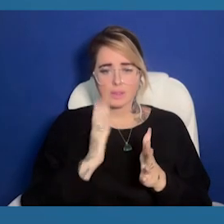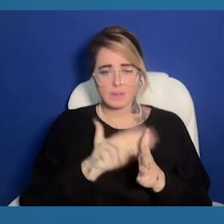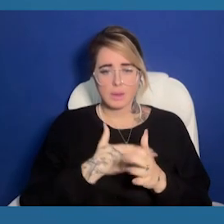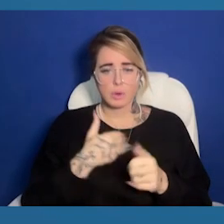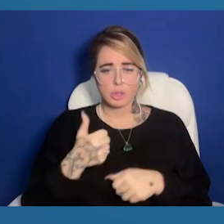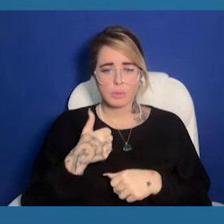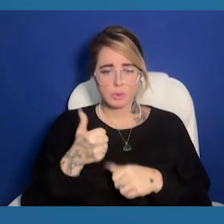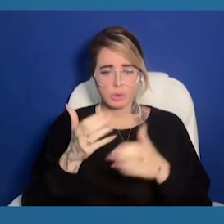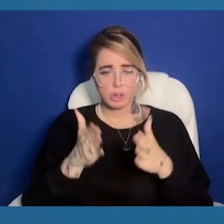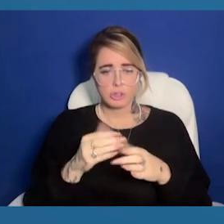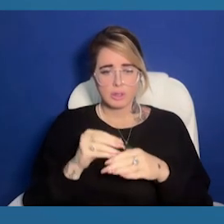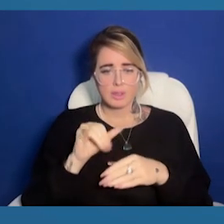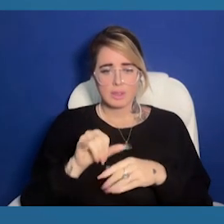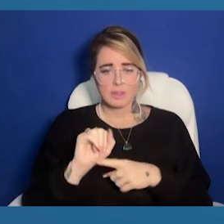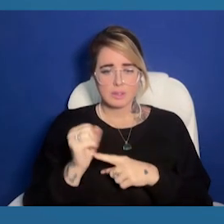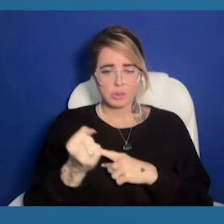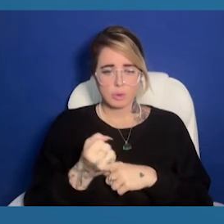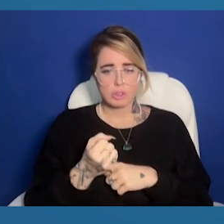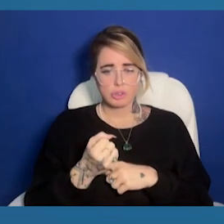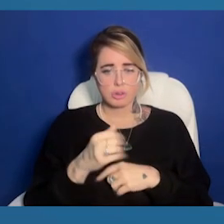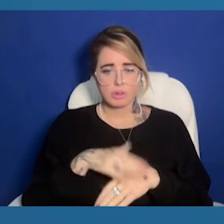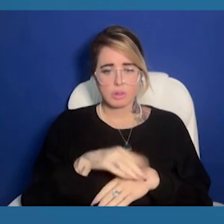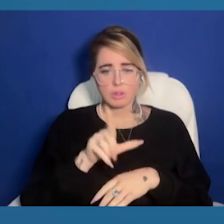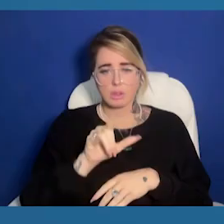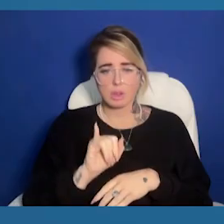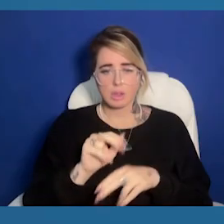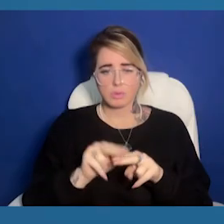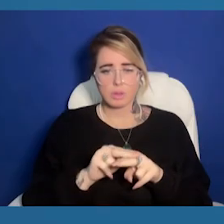in the situation they were on the Long Island Railroad this morning. That